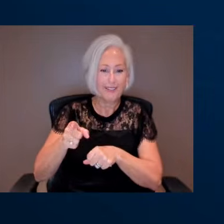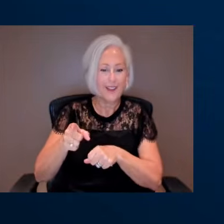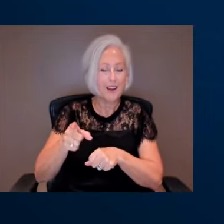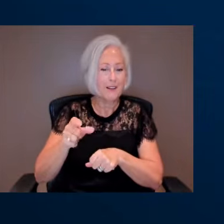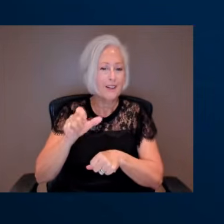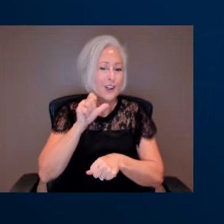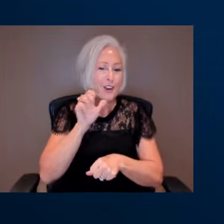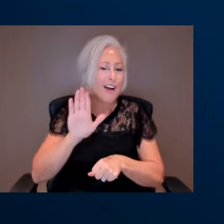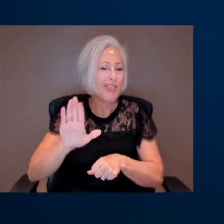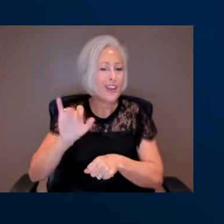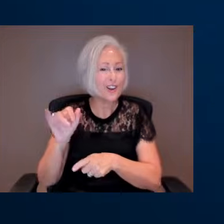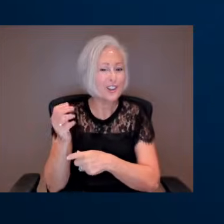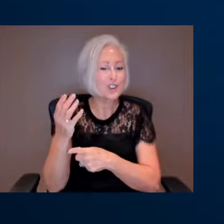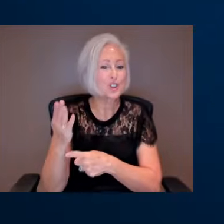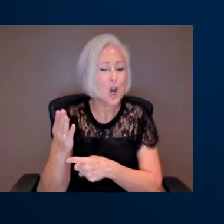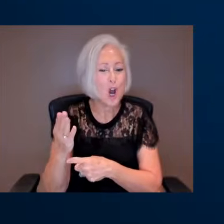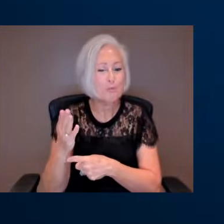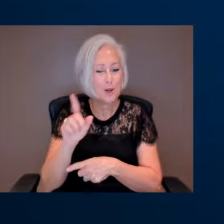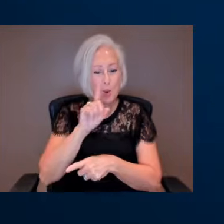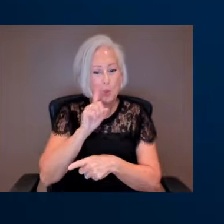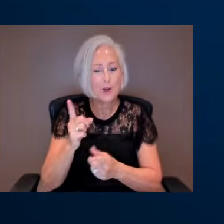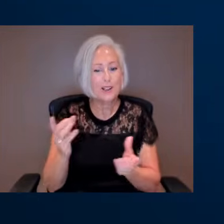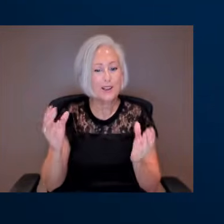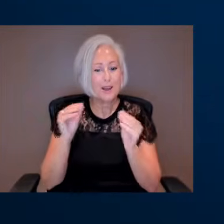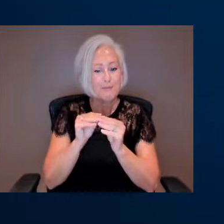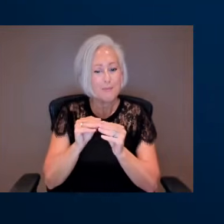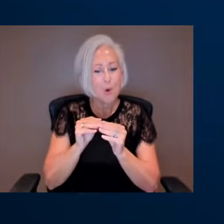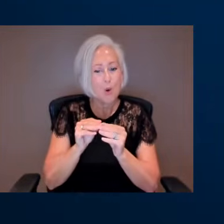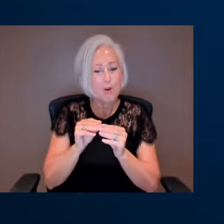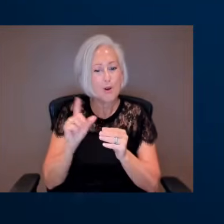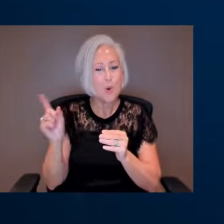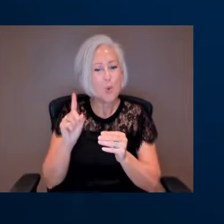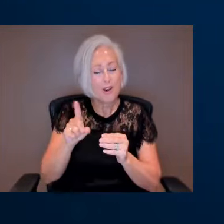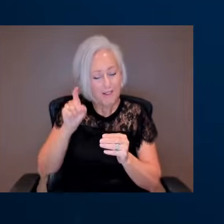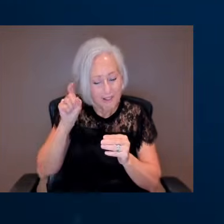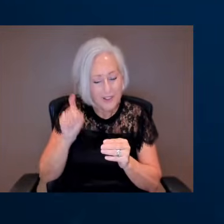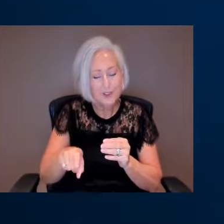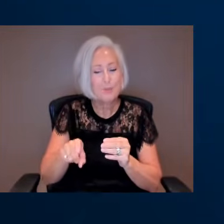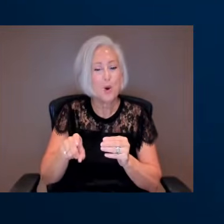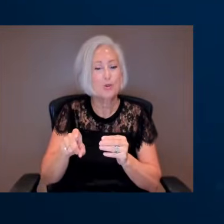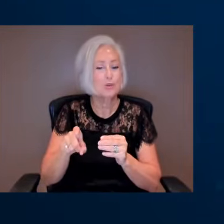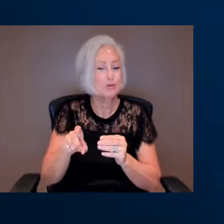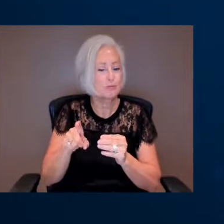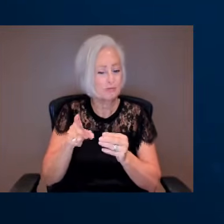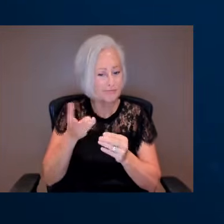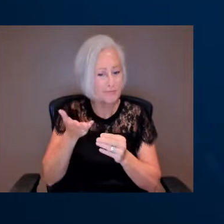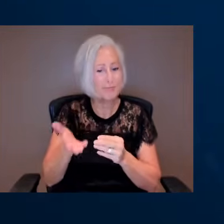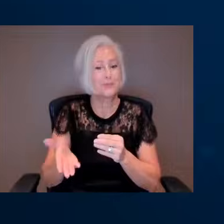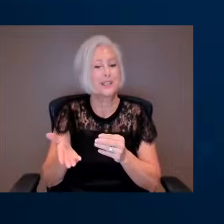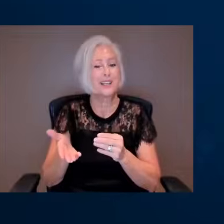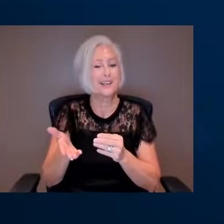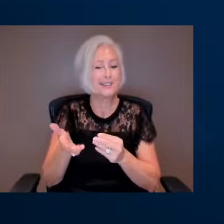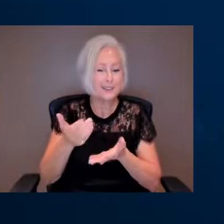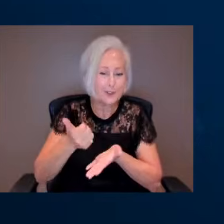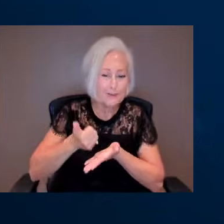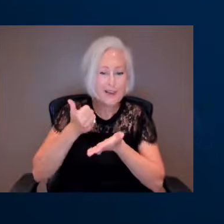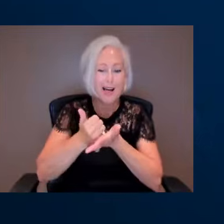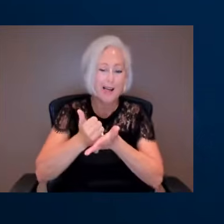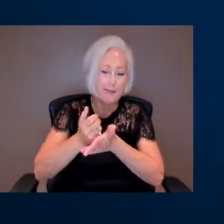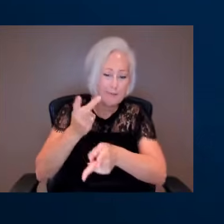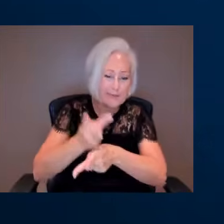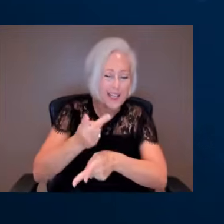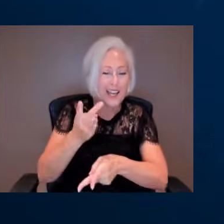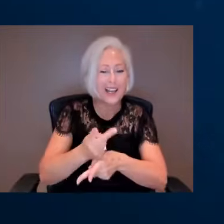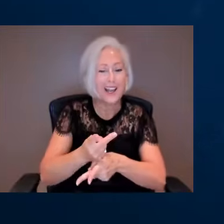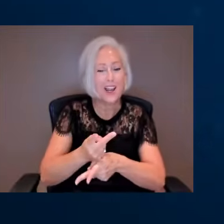all the nurses and all the administrative staff are just so wonderful and loving. And